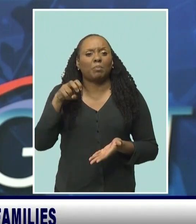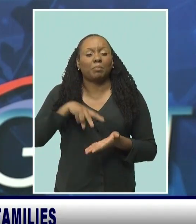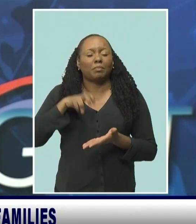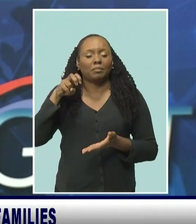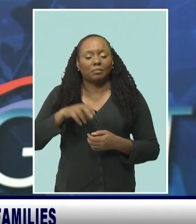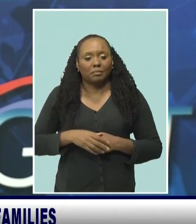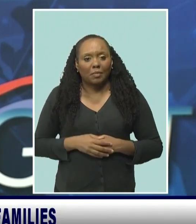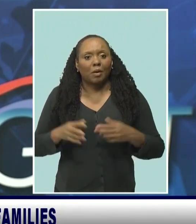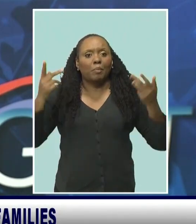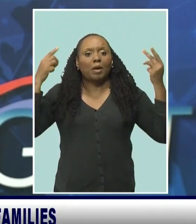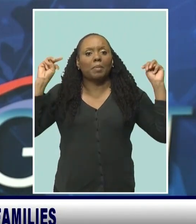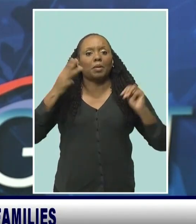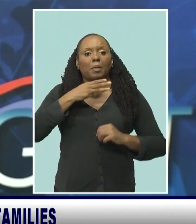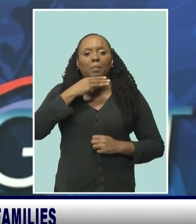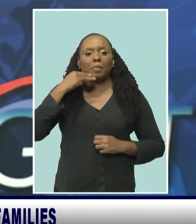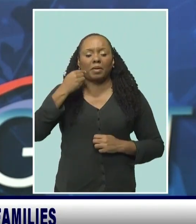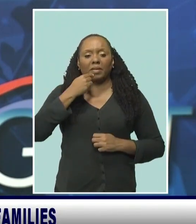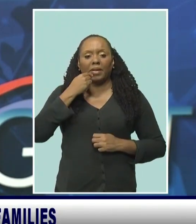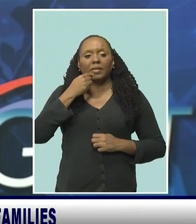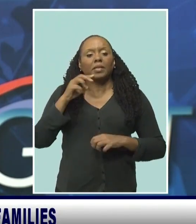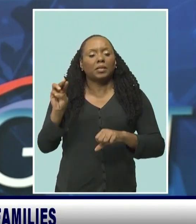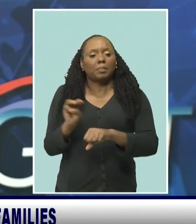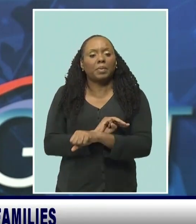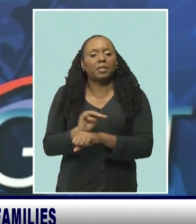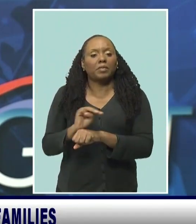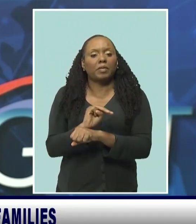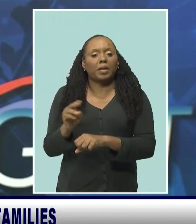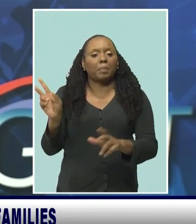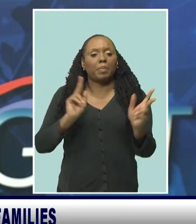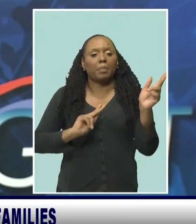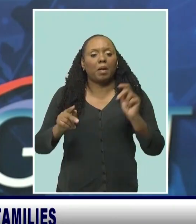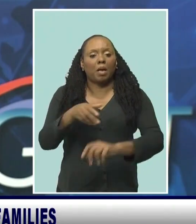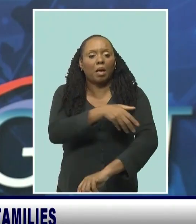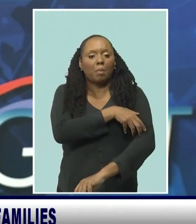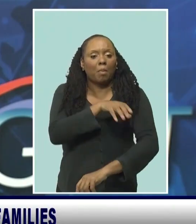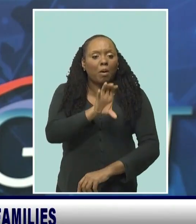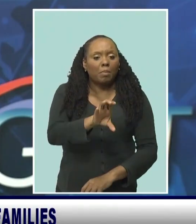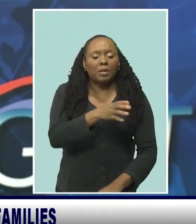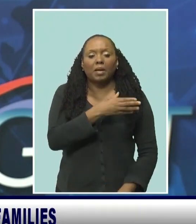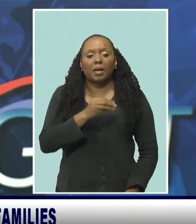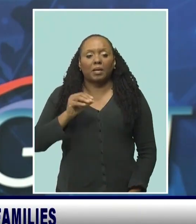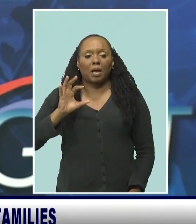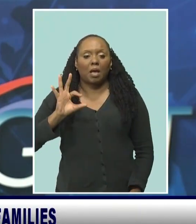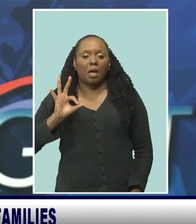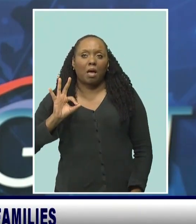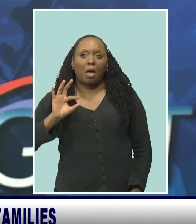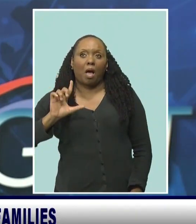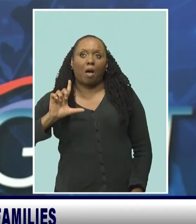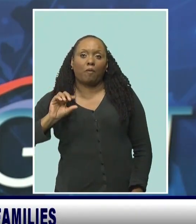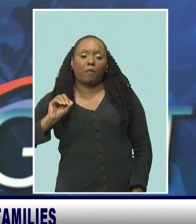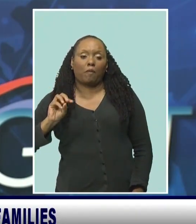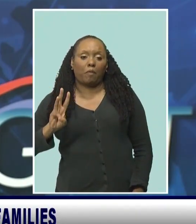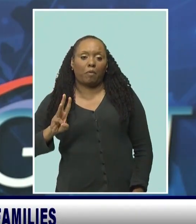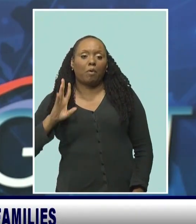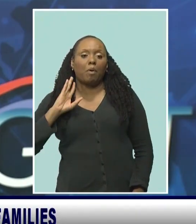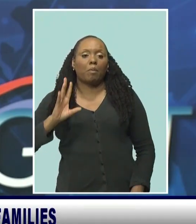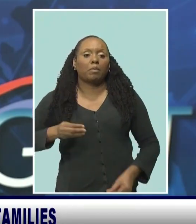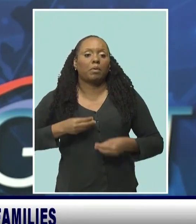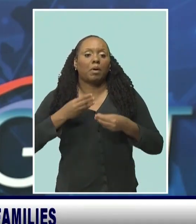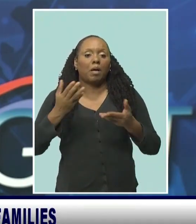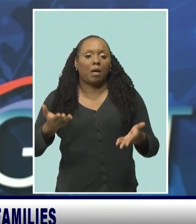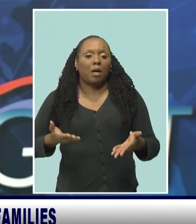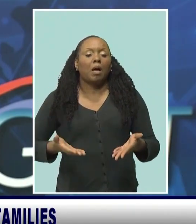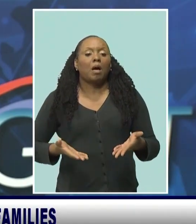involves the Ministry of People Empowerment and Elder Affairs and Flow, will deliver low-income connections to several locals.